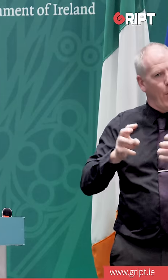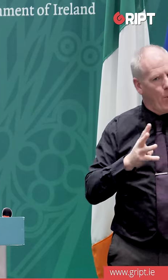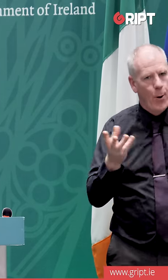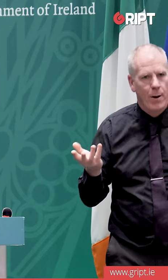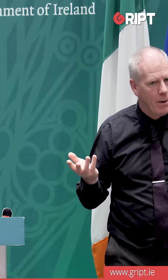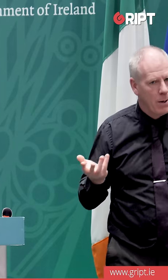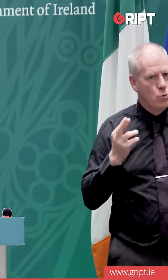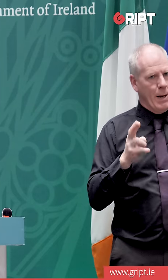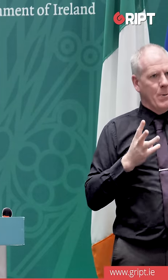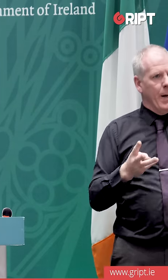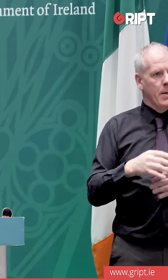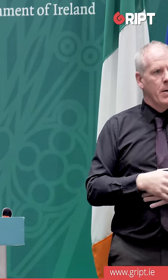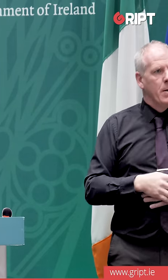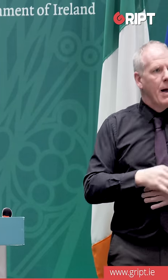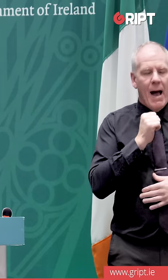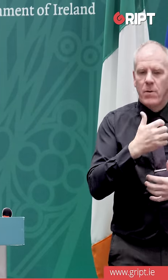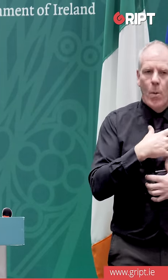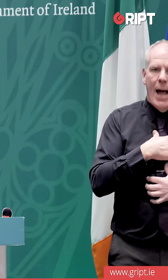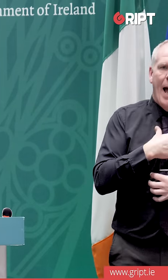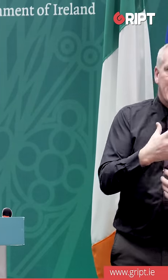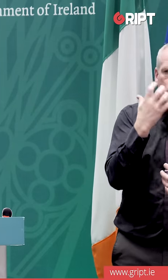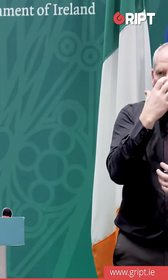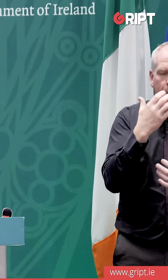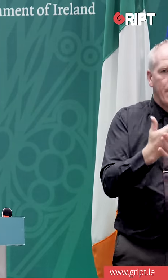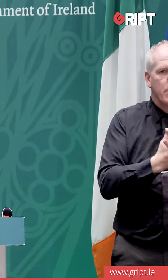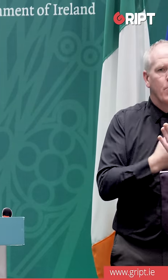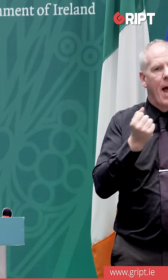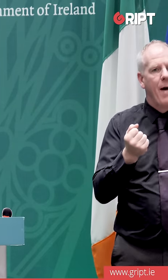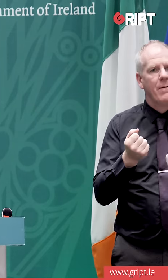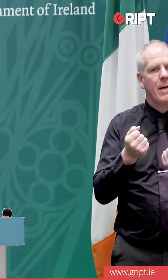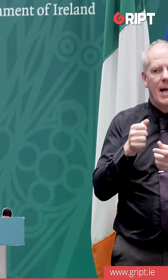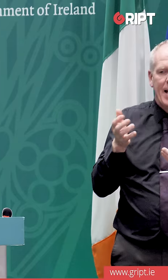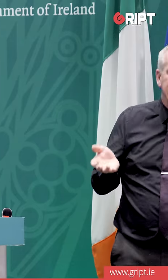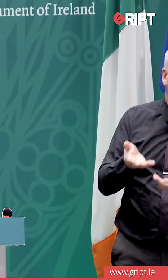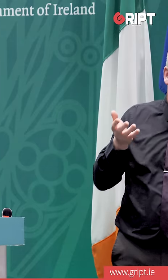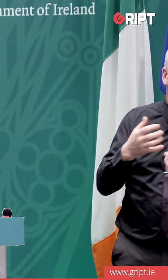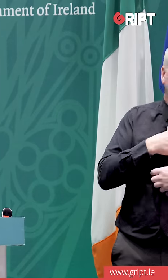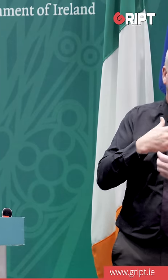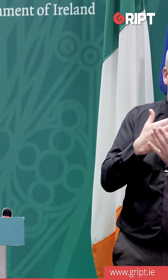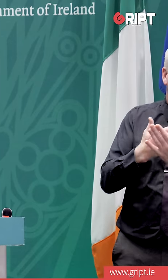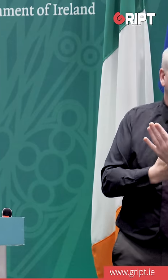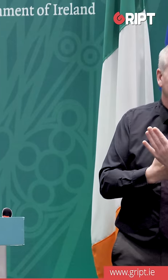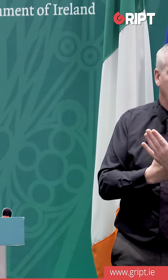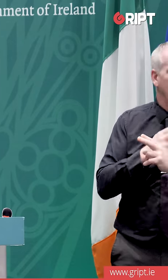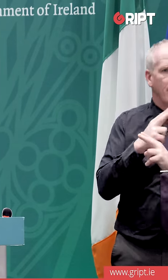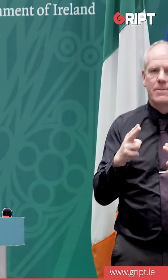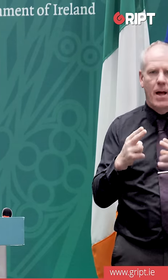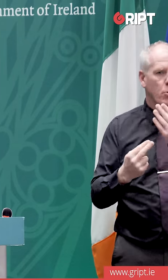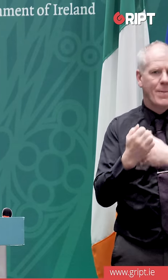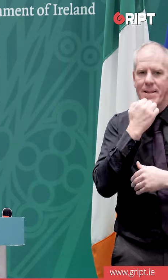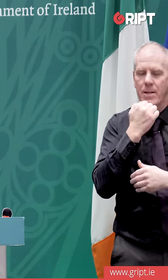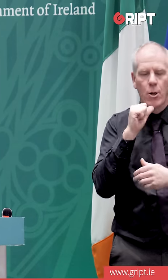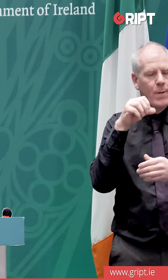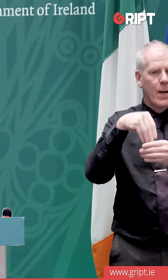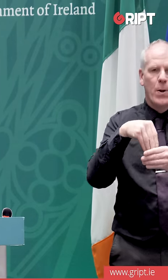their job effectively. We don't have hate crime legislation. What we have is incitement to hatred legislation, but it's not updated. It doesn't